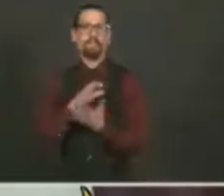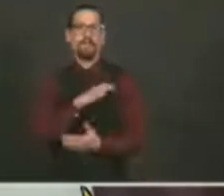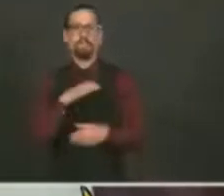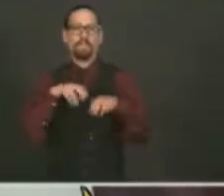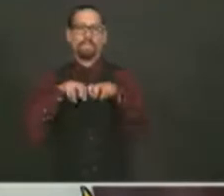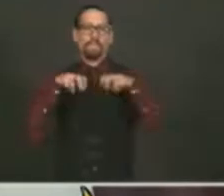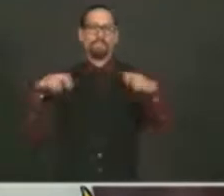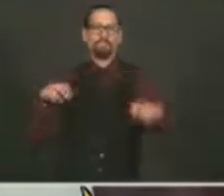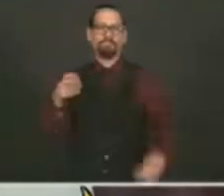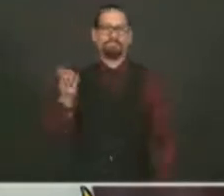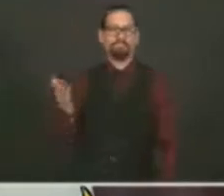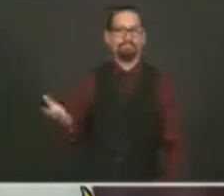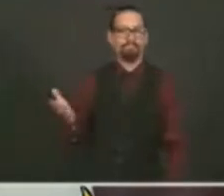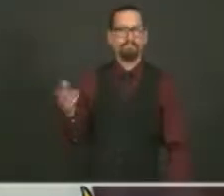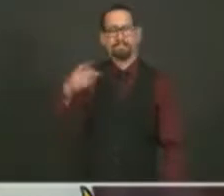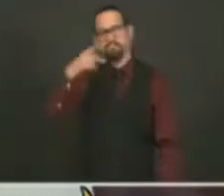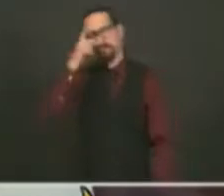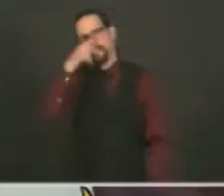in Pawtucket.